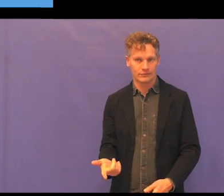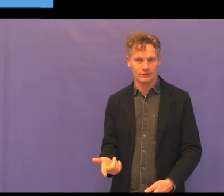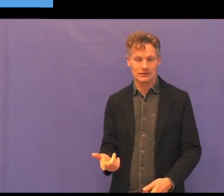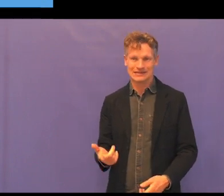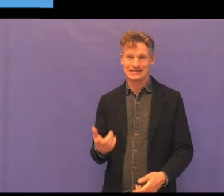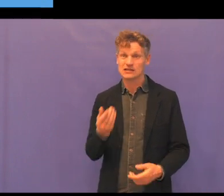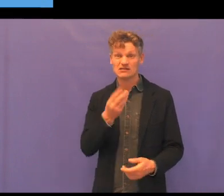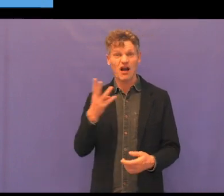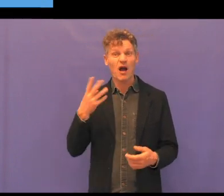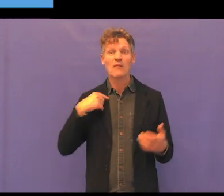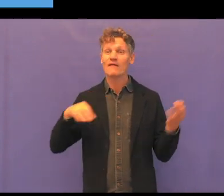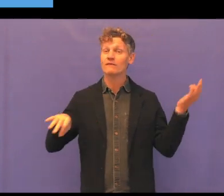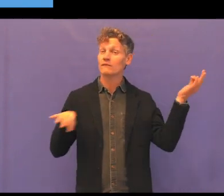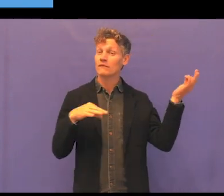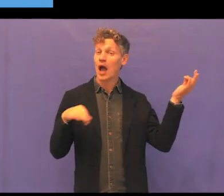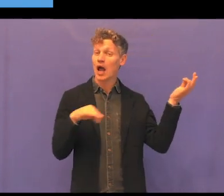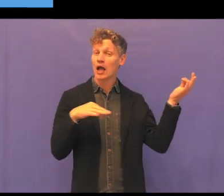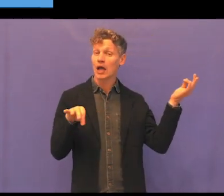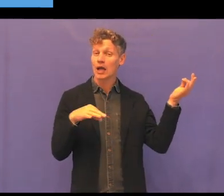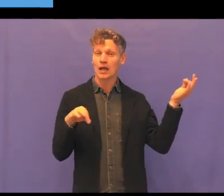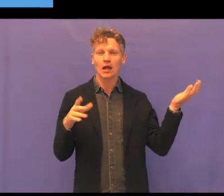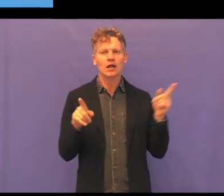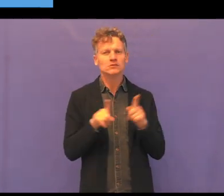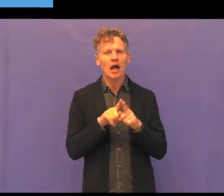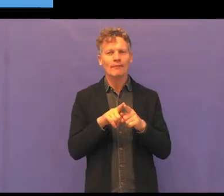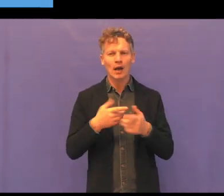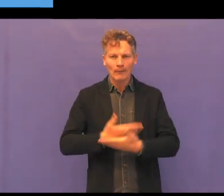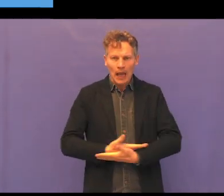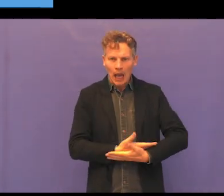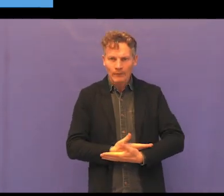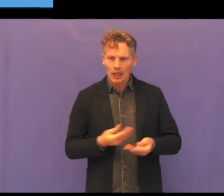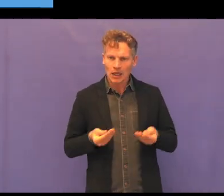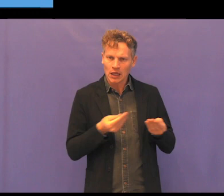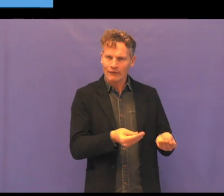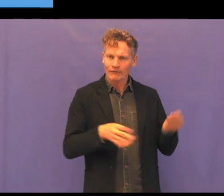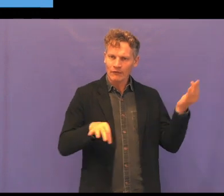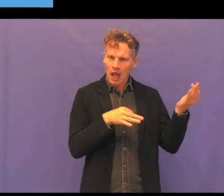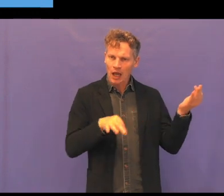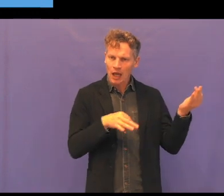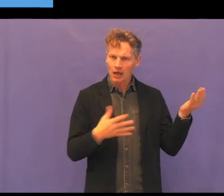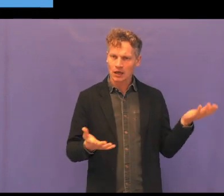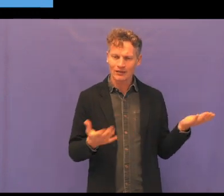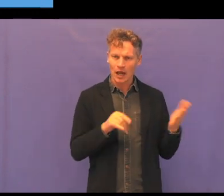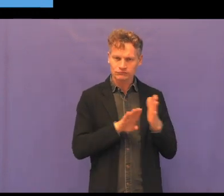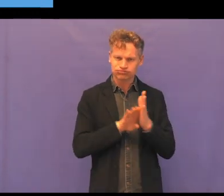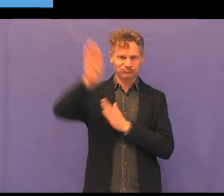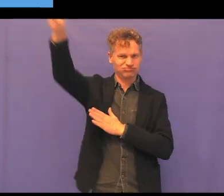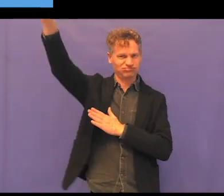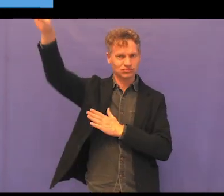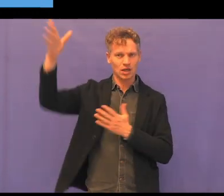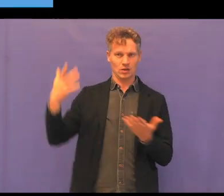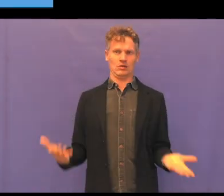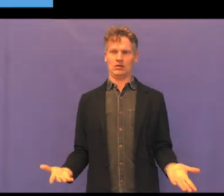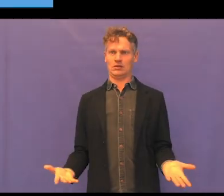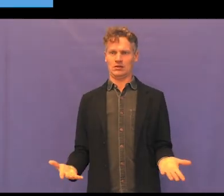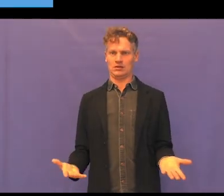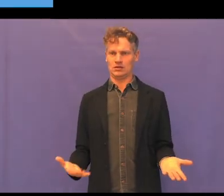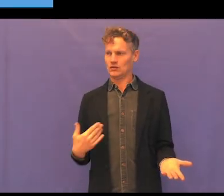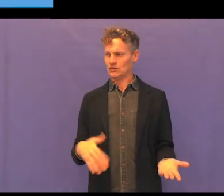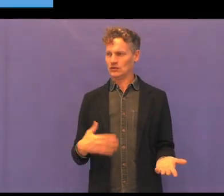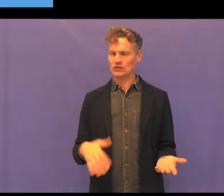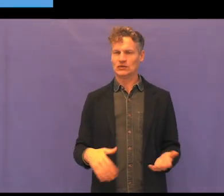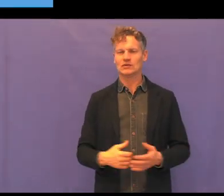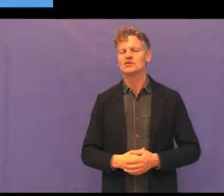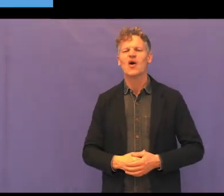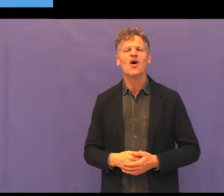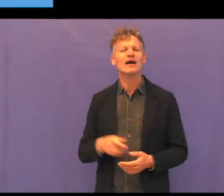eventually rose to excellence. What he argues is that this is a model that is